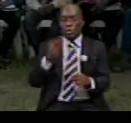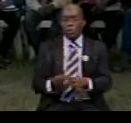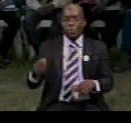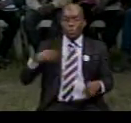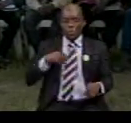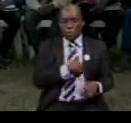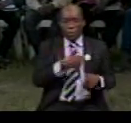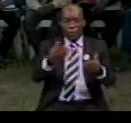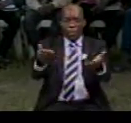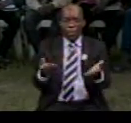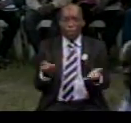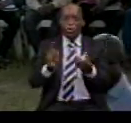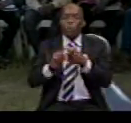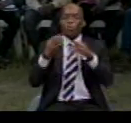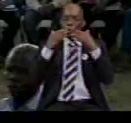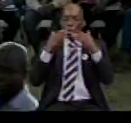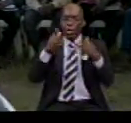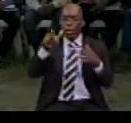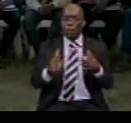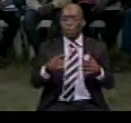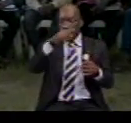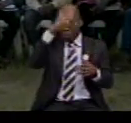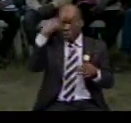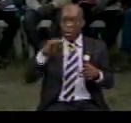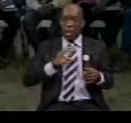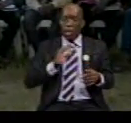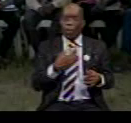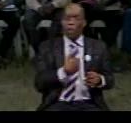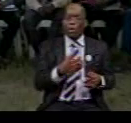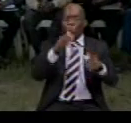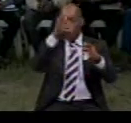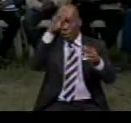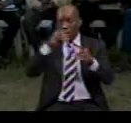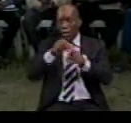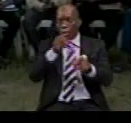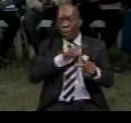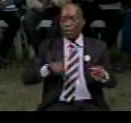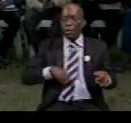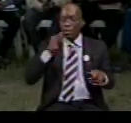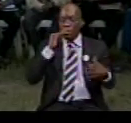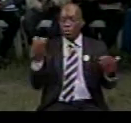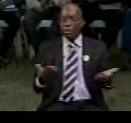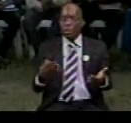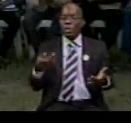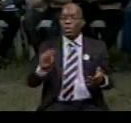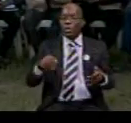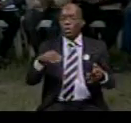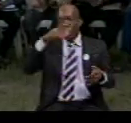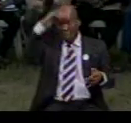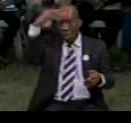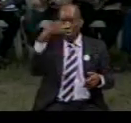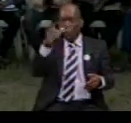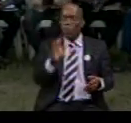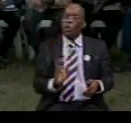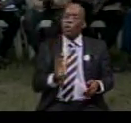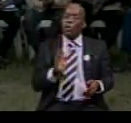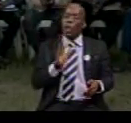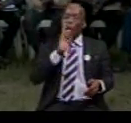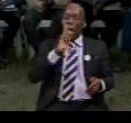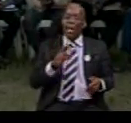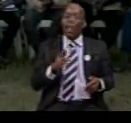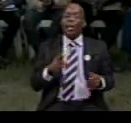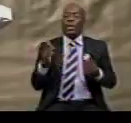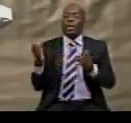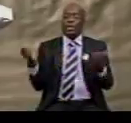our Father, the Lord, is already here, and the men of God are already here. Now we have some